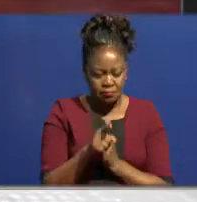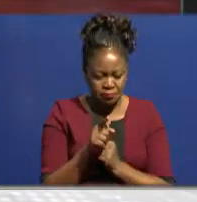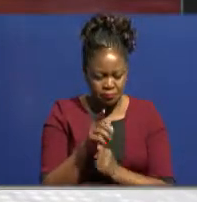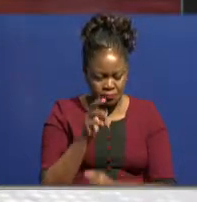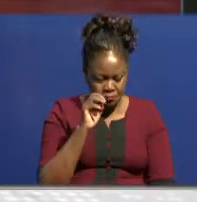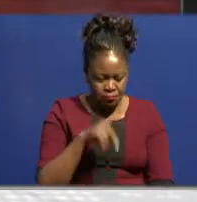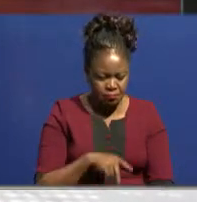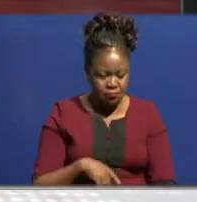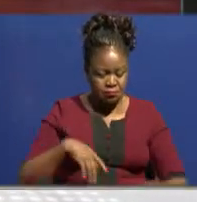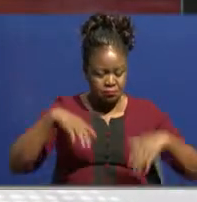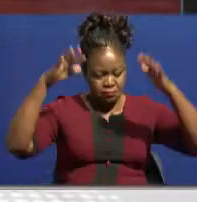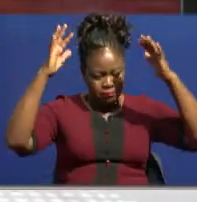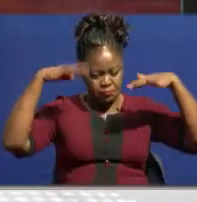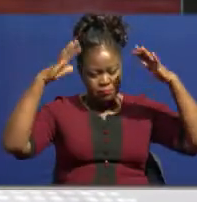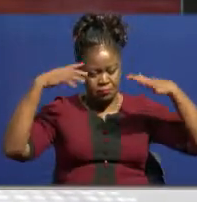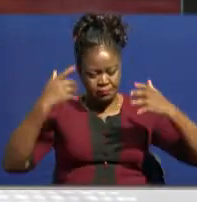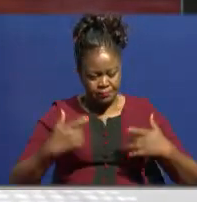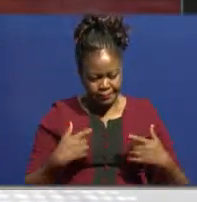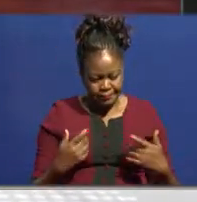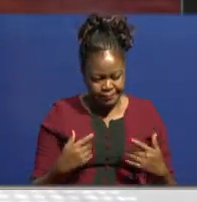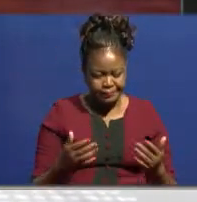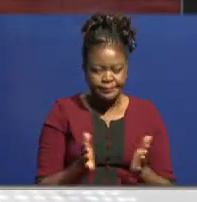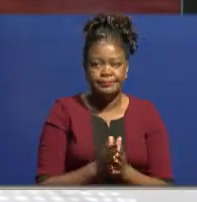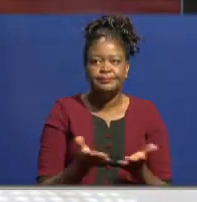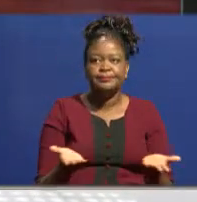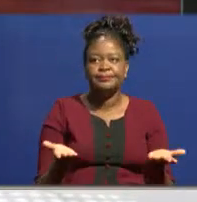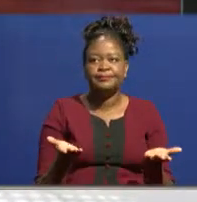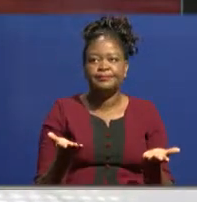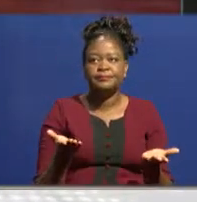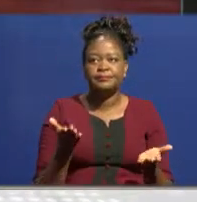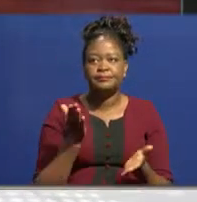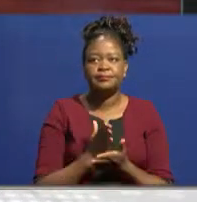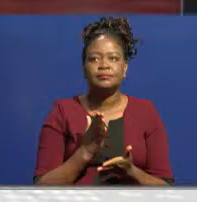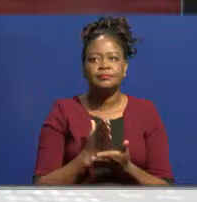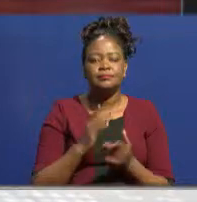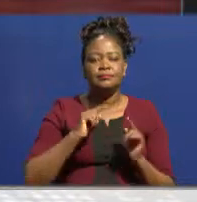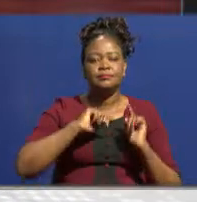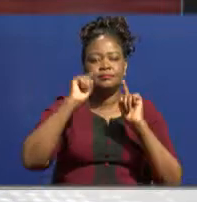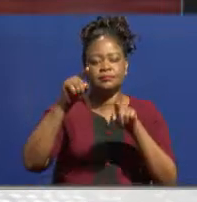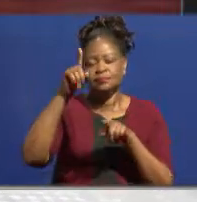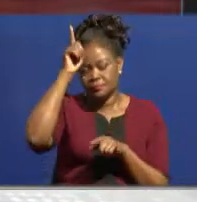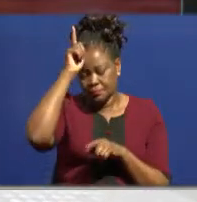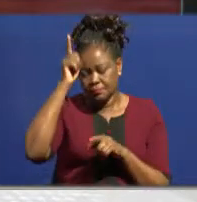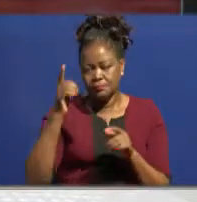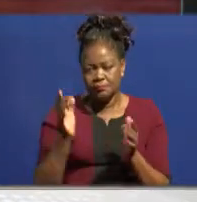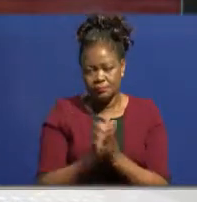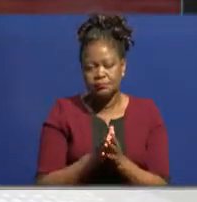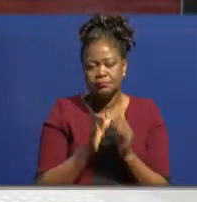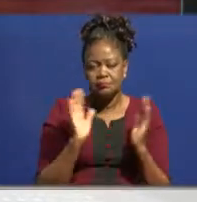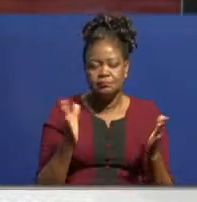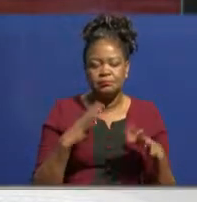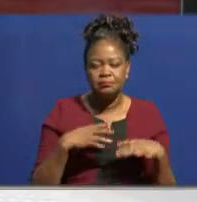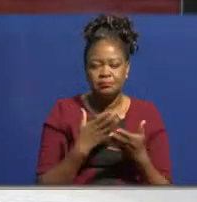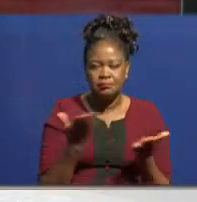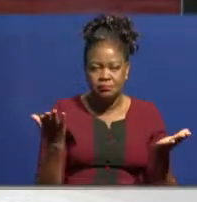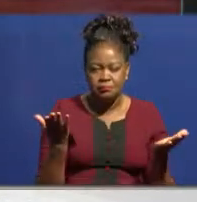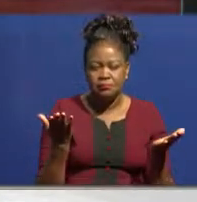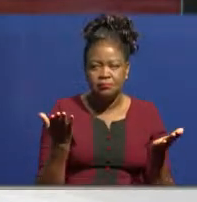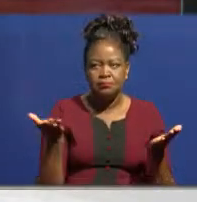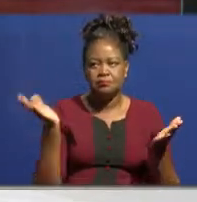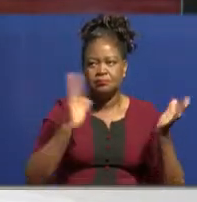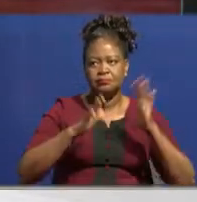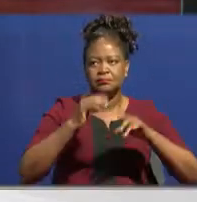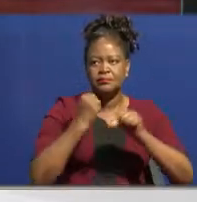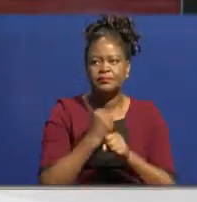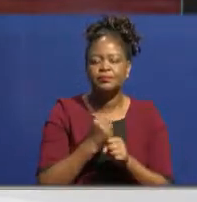the rains are here with us. And I'm quite sure you have been to Mashinani and you have encouraged your people to get back to